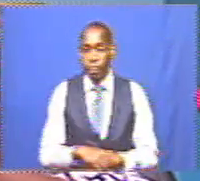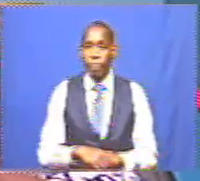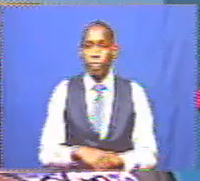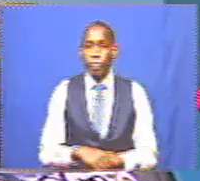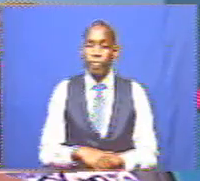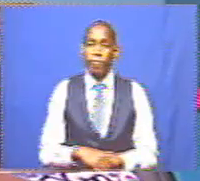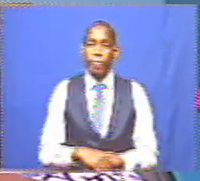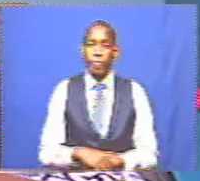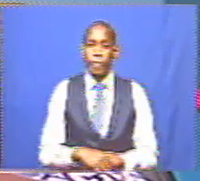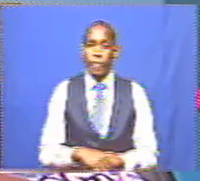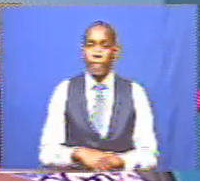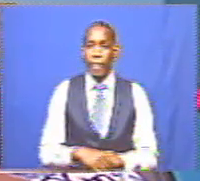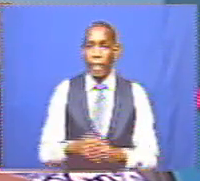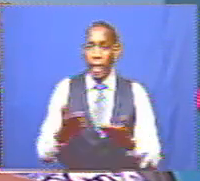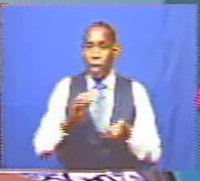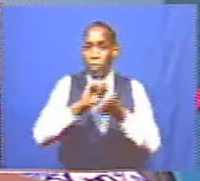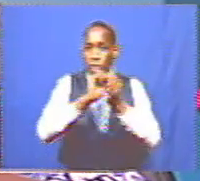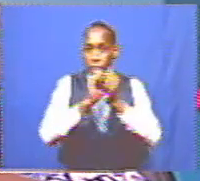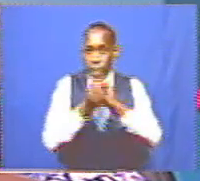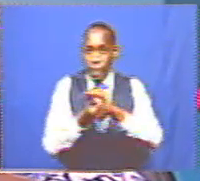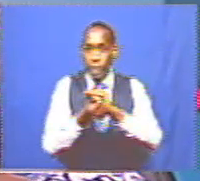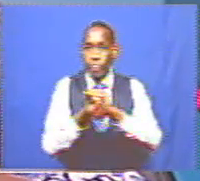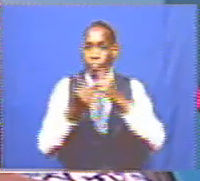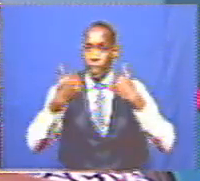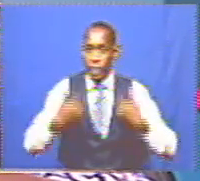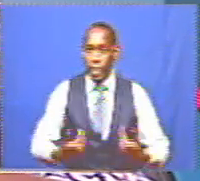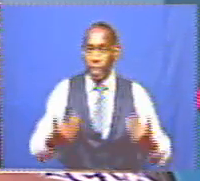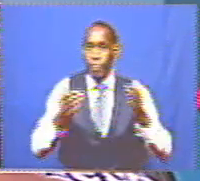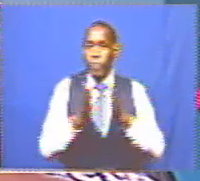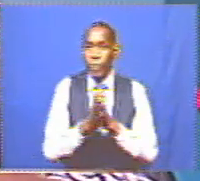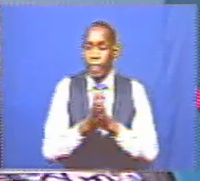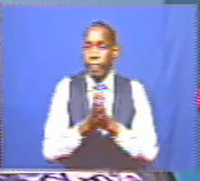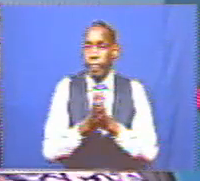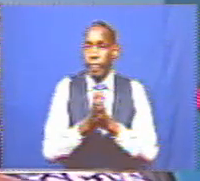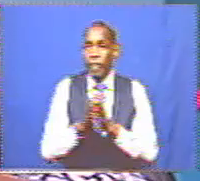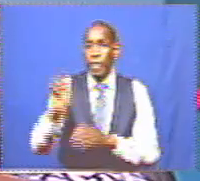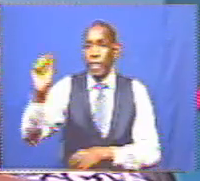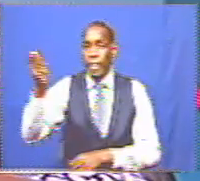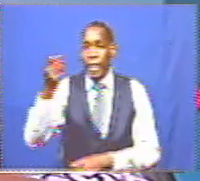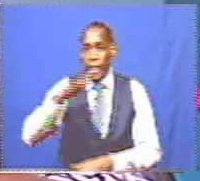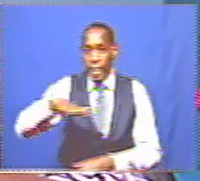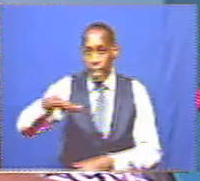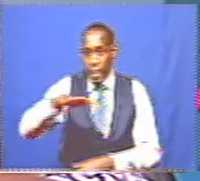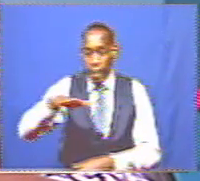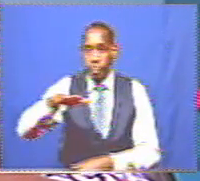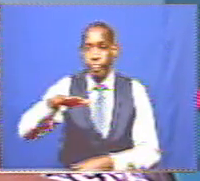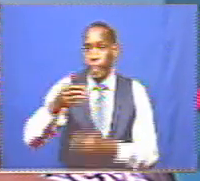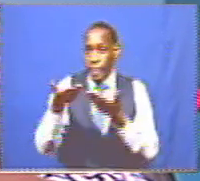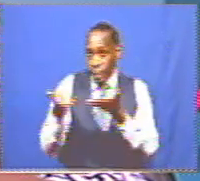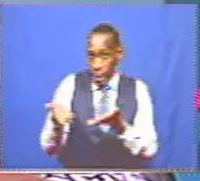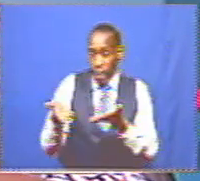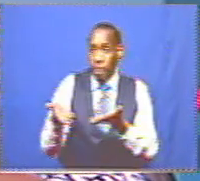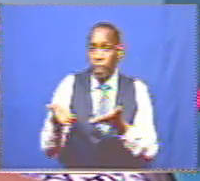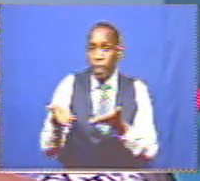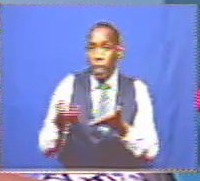to readjust and reacquaint oneself with the Kenyan environment, what